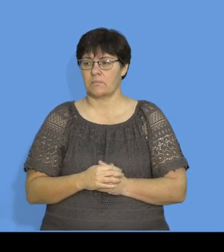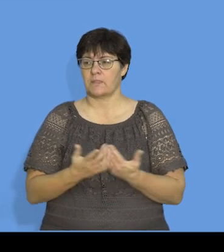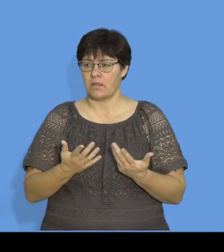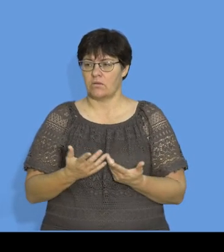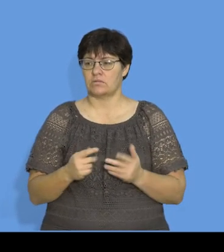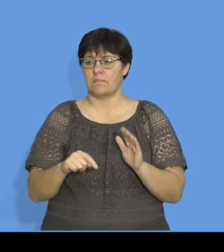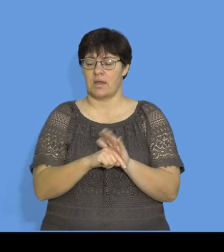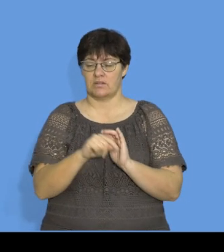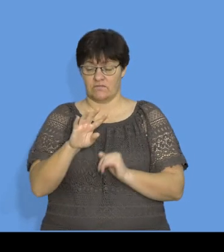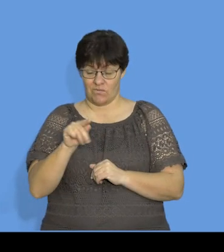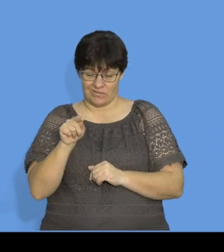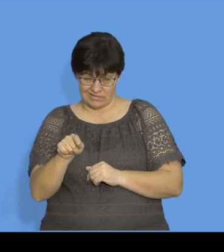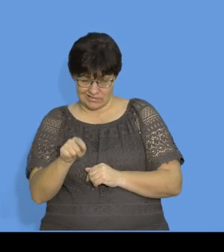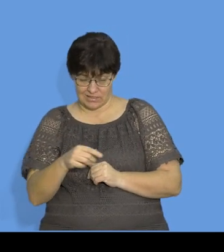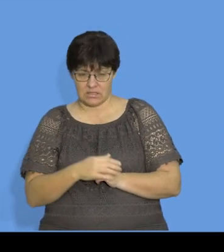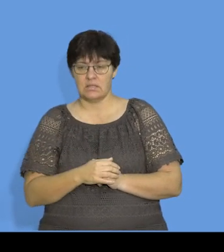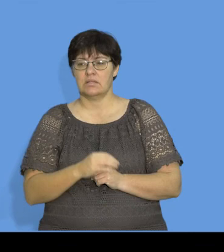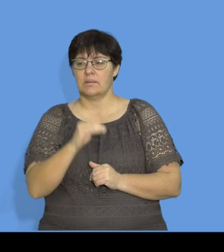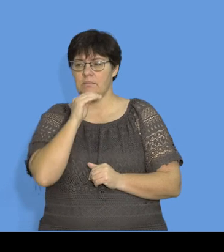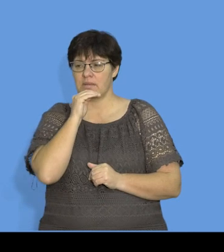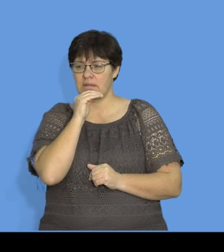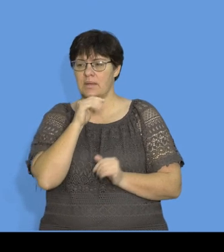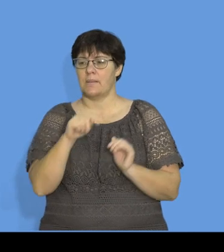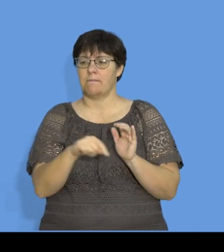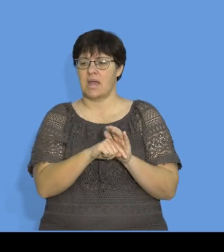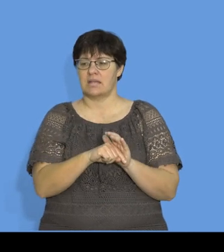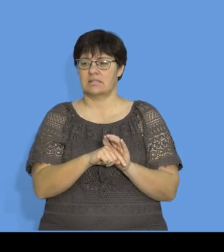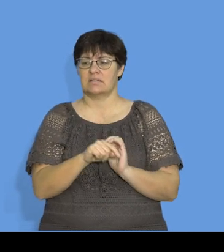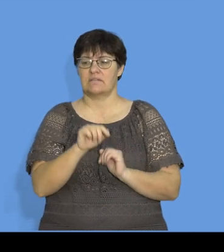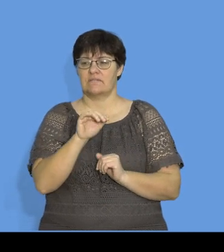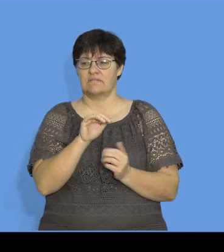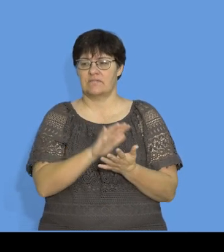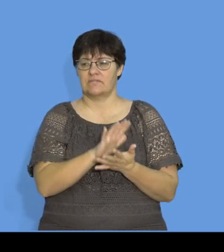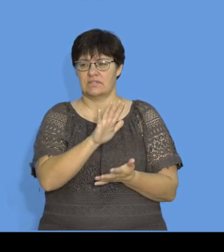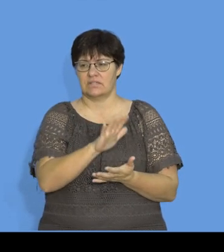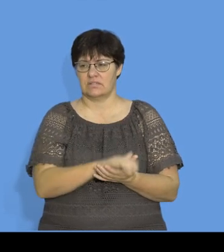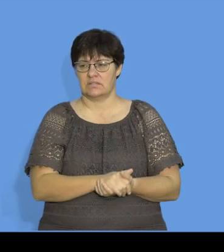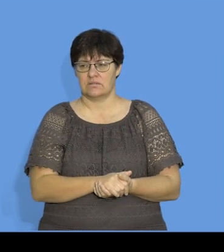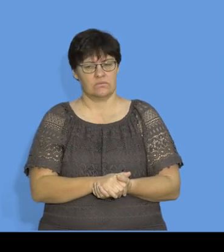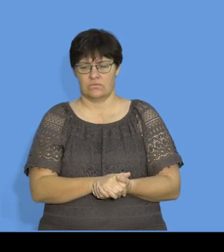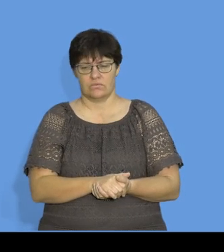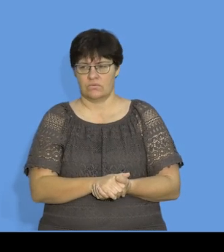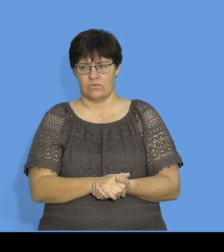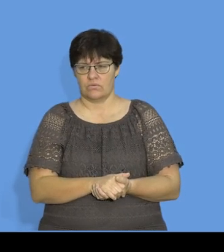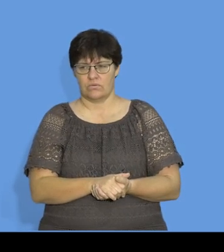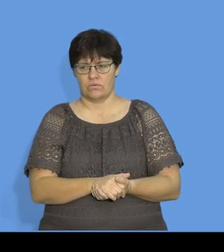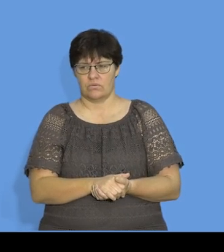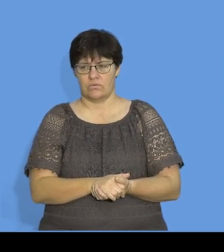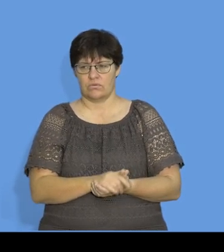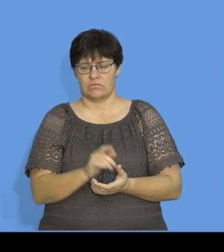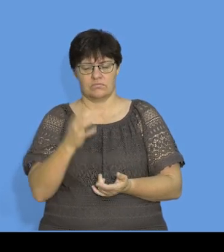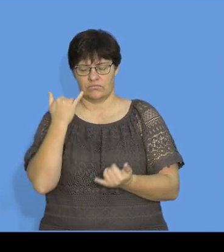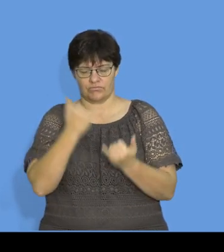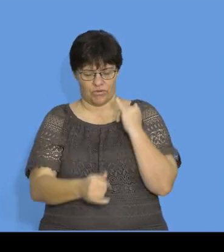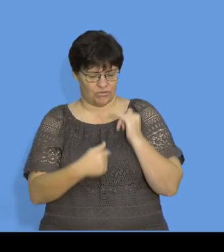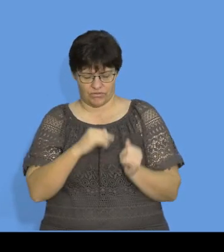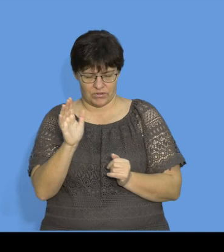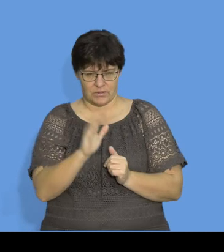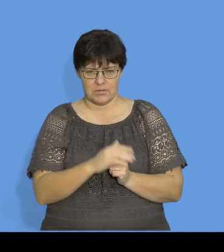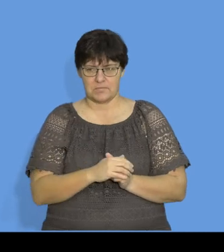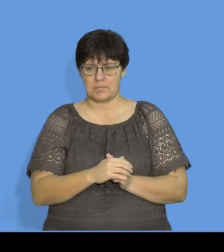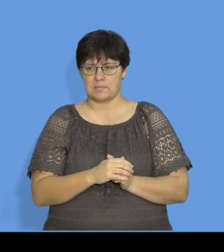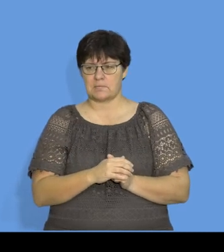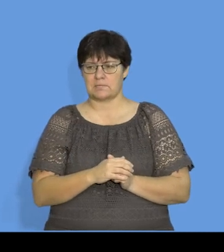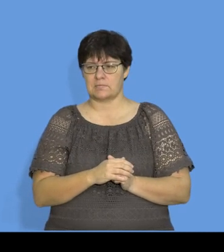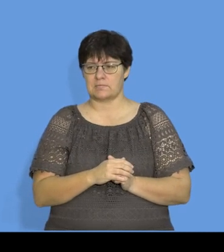Okay, so this becomes minus 15. Oops, you know the minus should be in the other place.